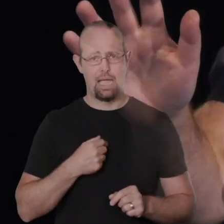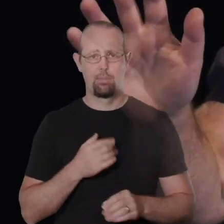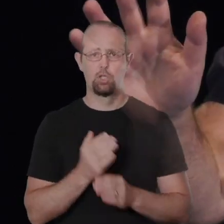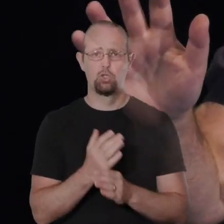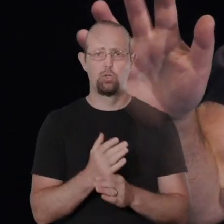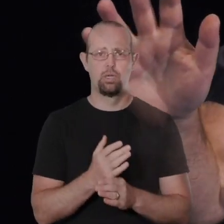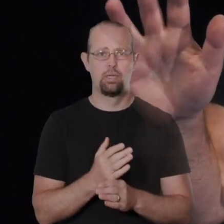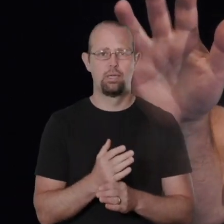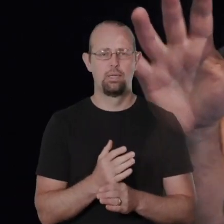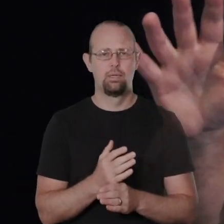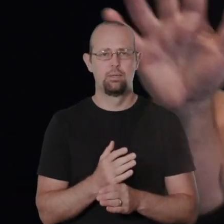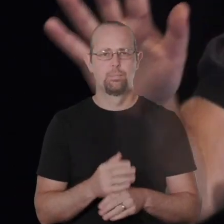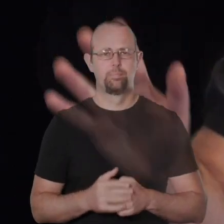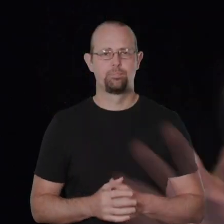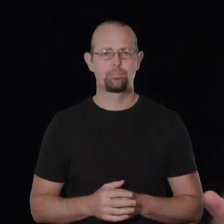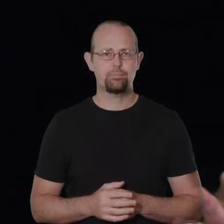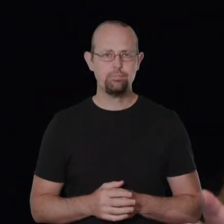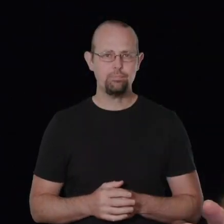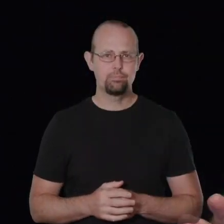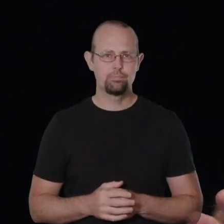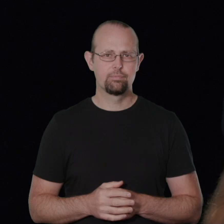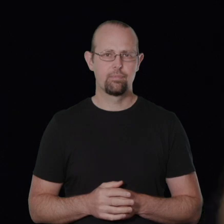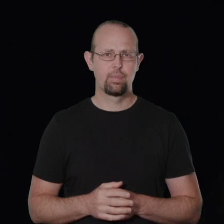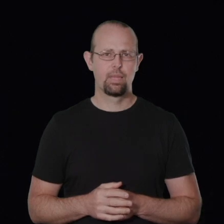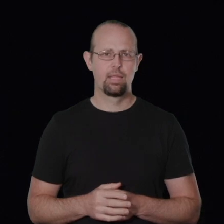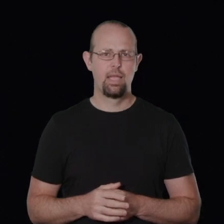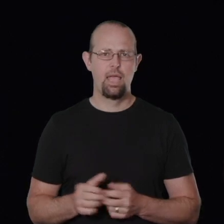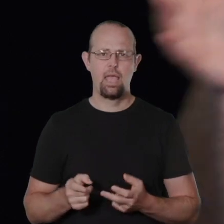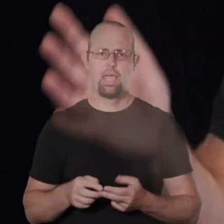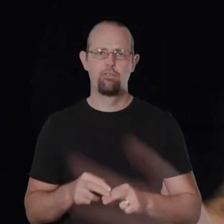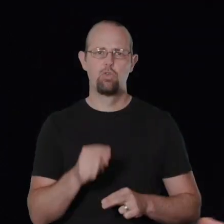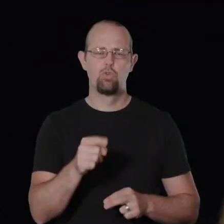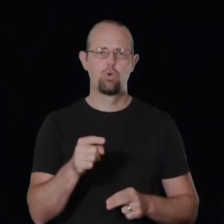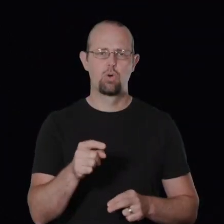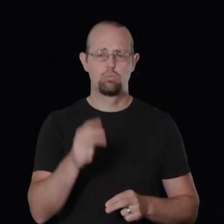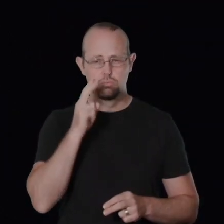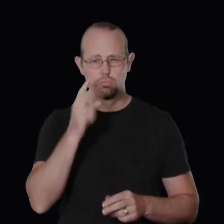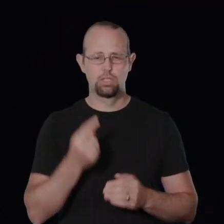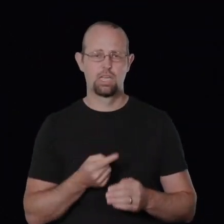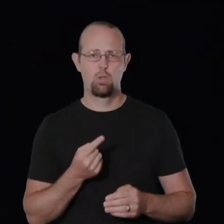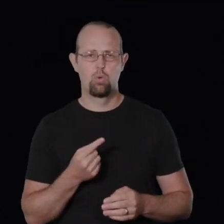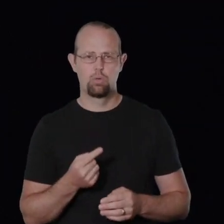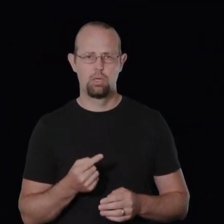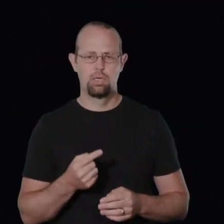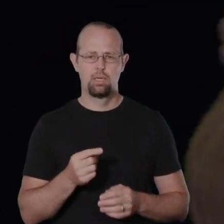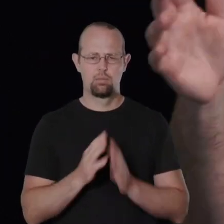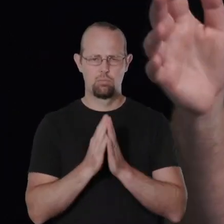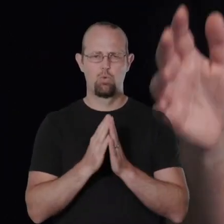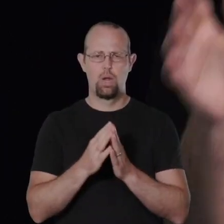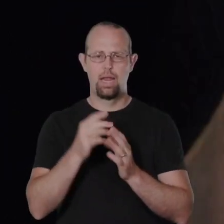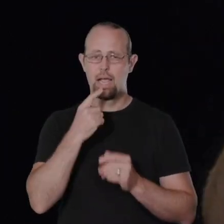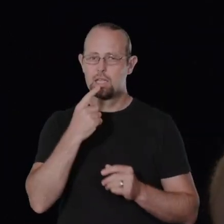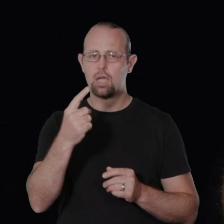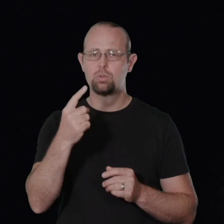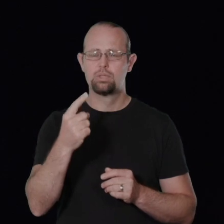nobody feels too obvious in this moment, if you're watching alone, pray it out loud, even if you've prayed it before. If you're watching with a